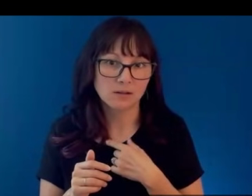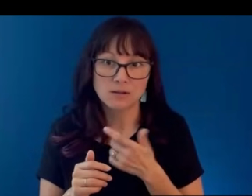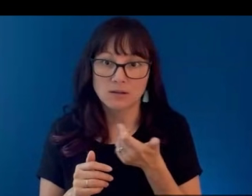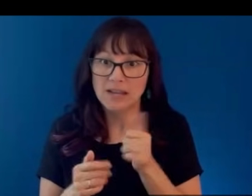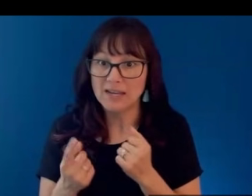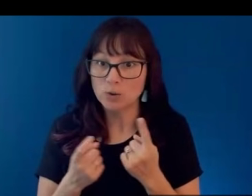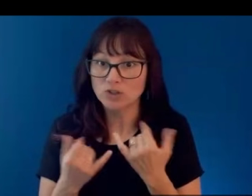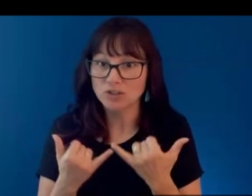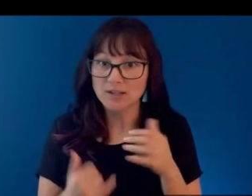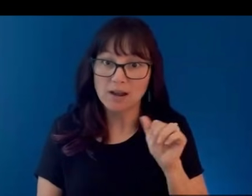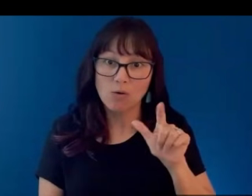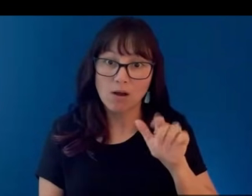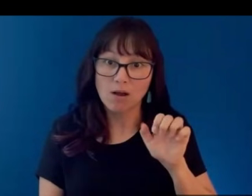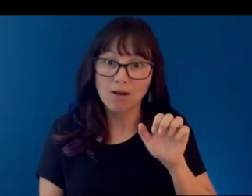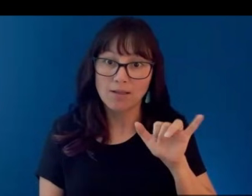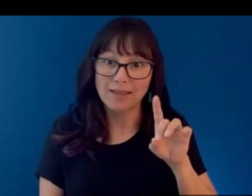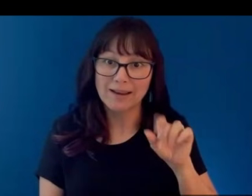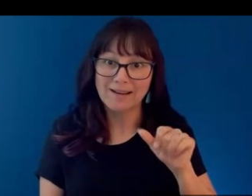questions now, Elena?